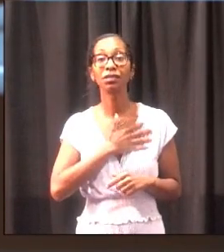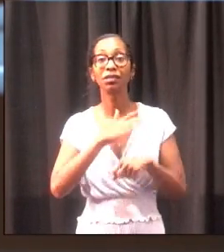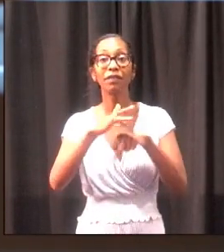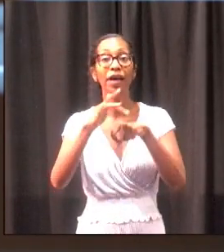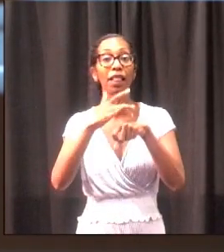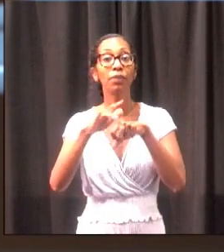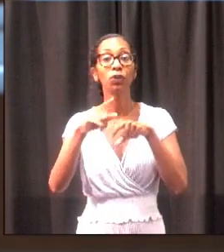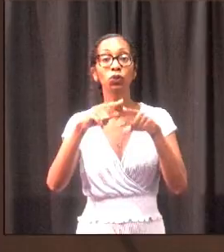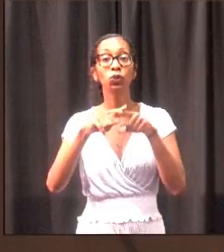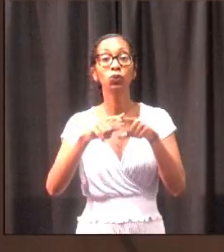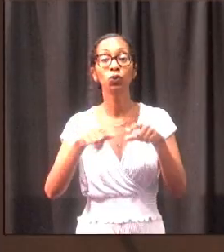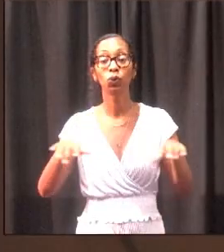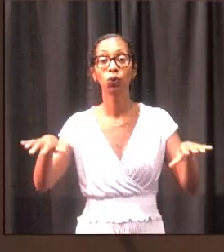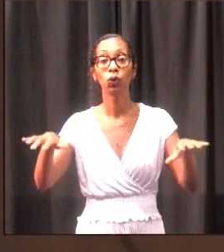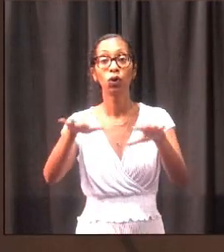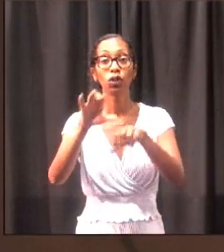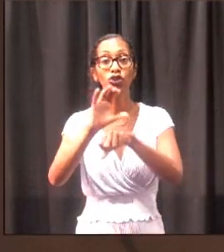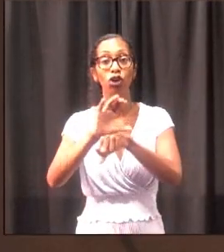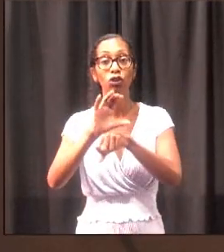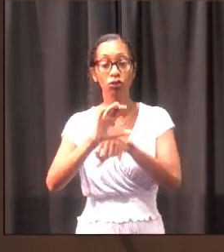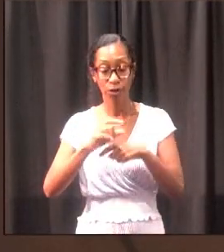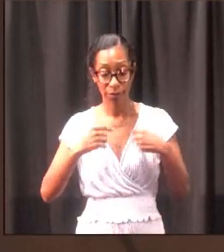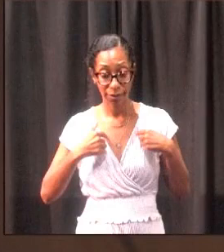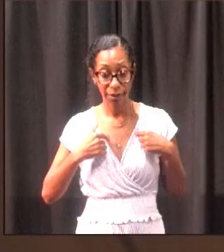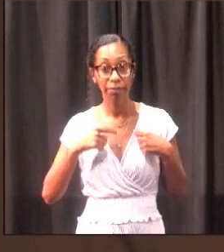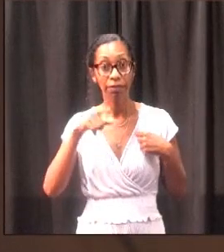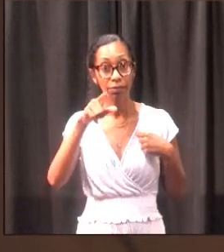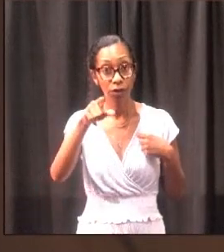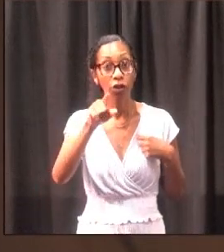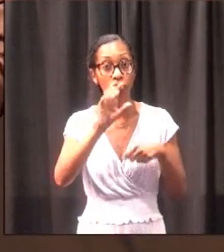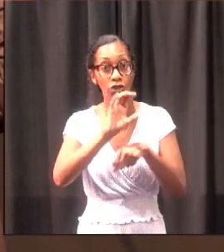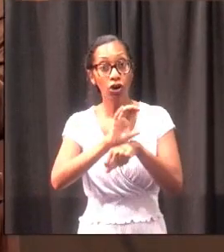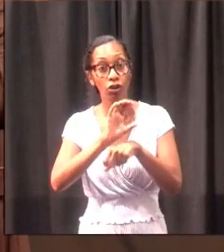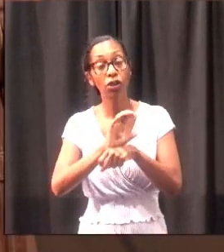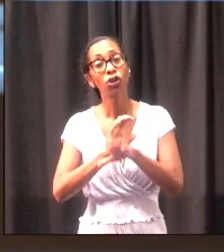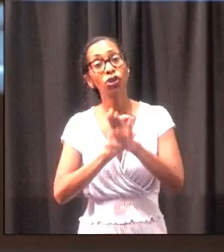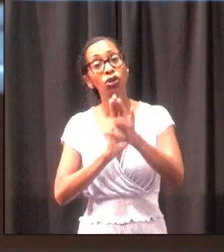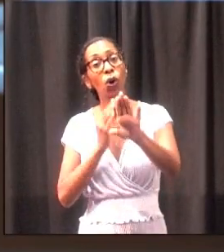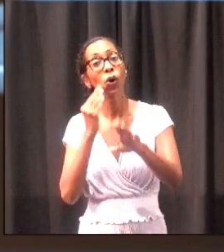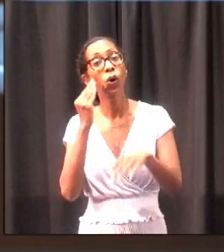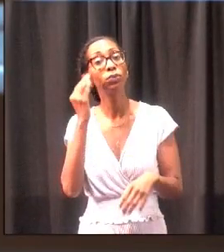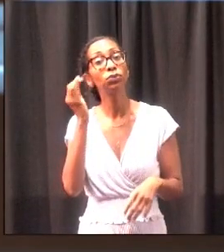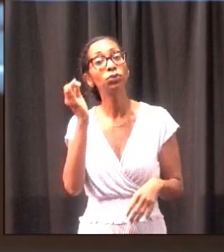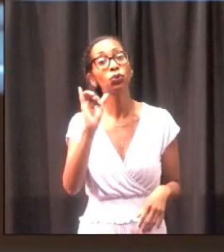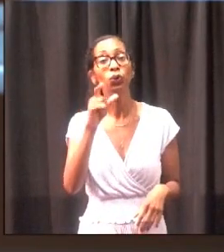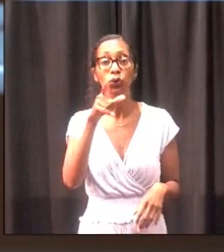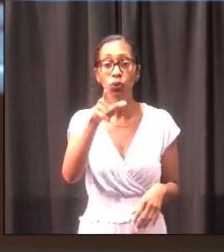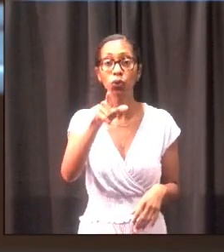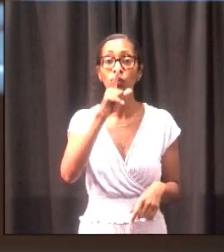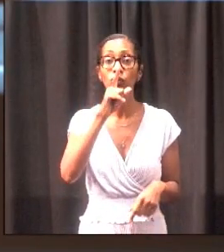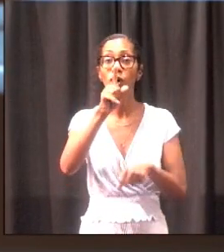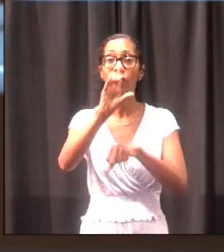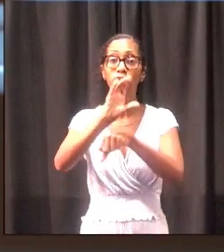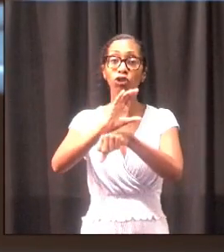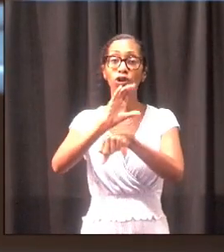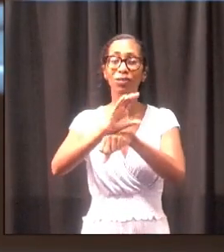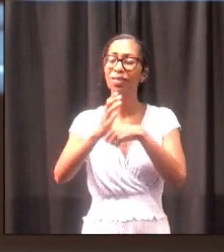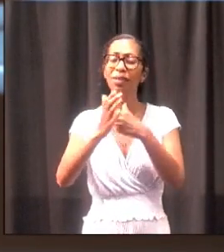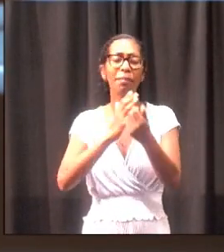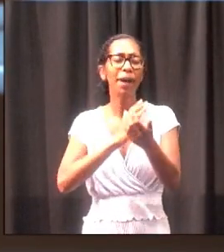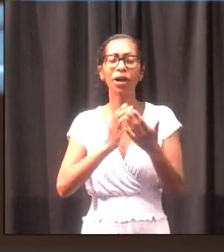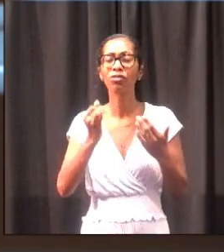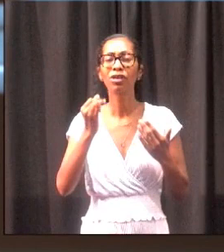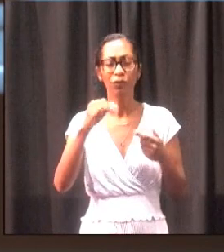I are the church. And understand this now, even in your home, new mercies, you are the church. Whether we're here in this